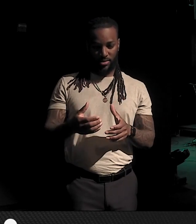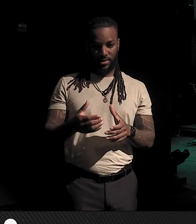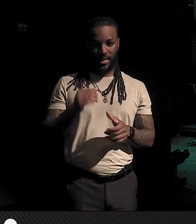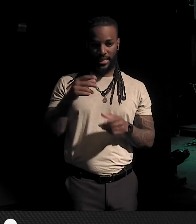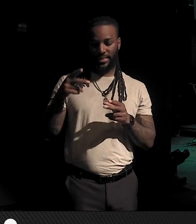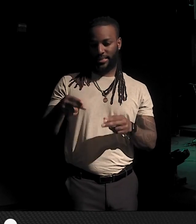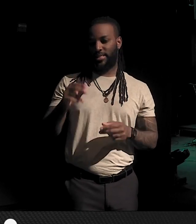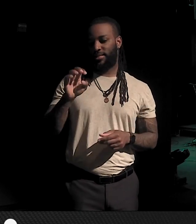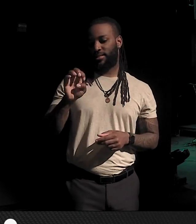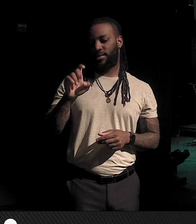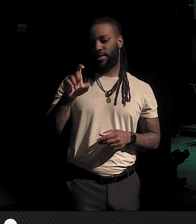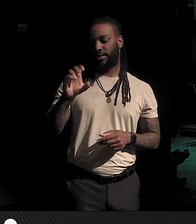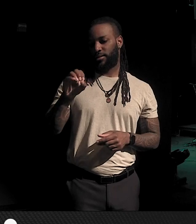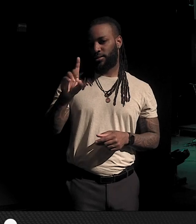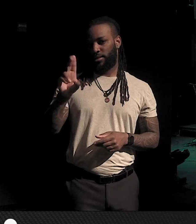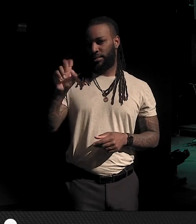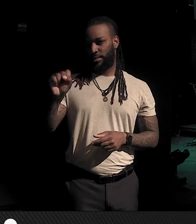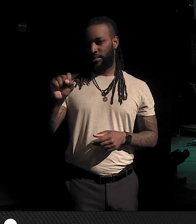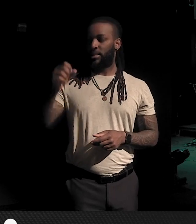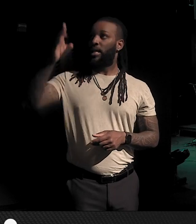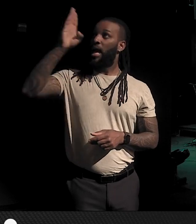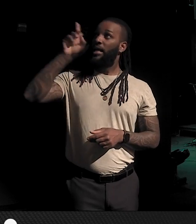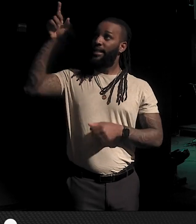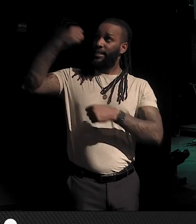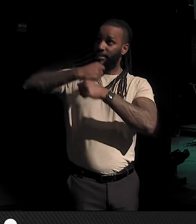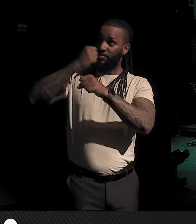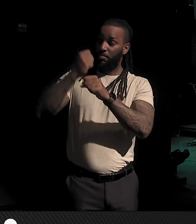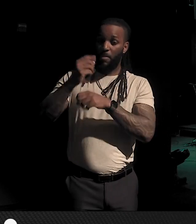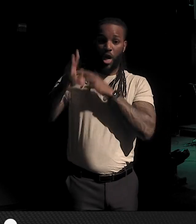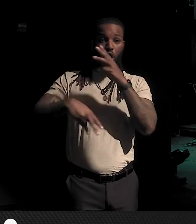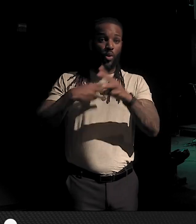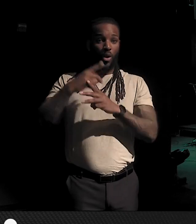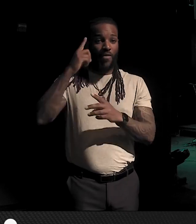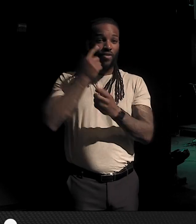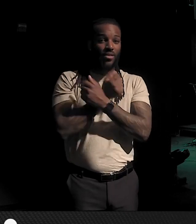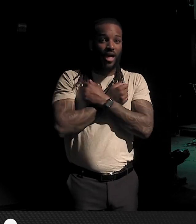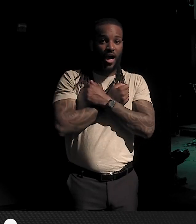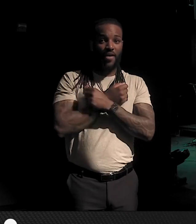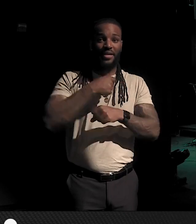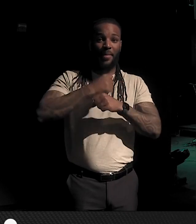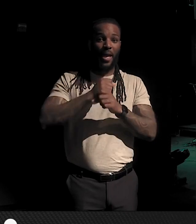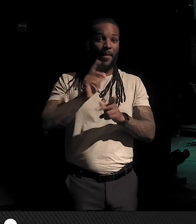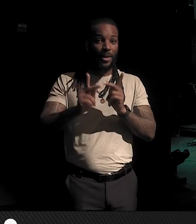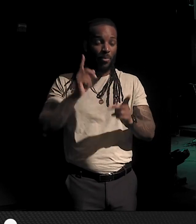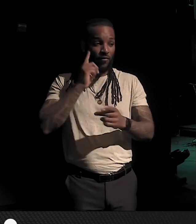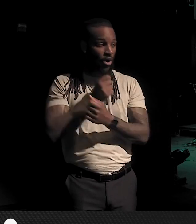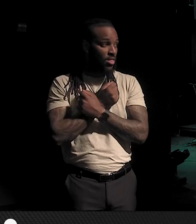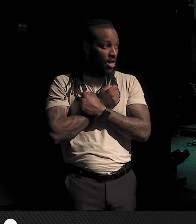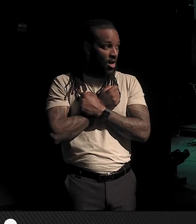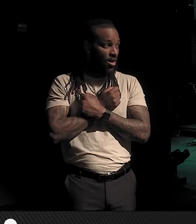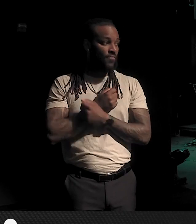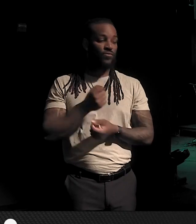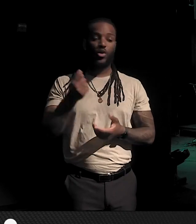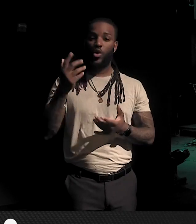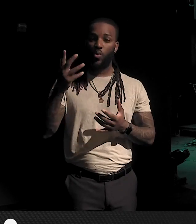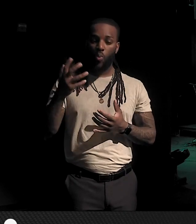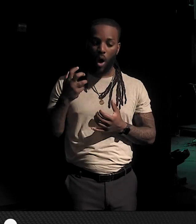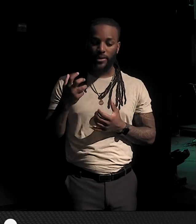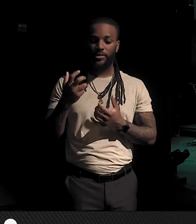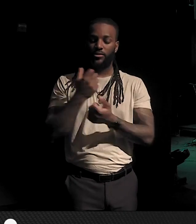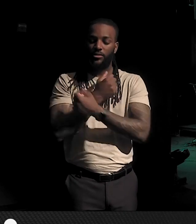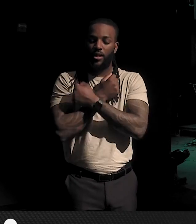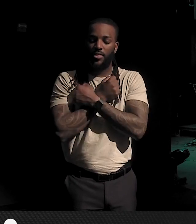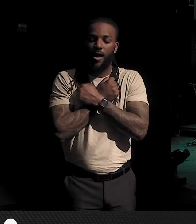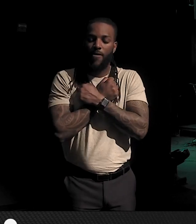in Exodus. God, he made the world for love. He made people for love. He wants to ravish them with his